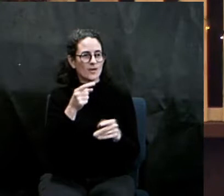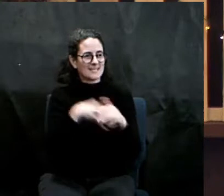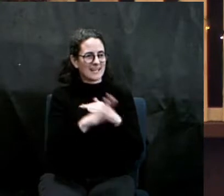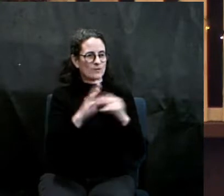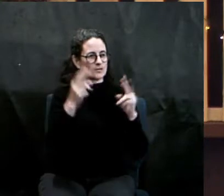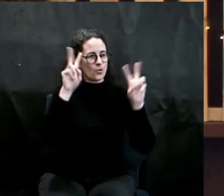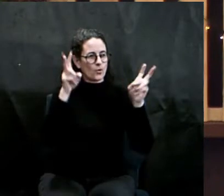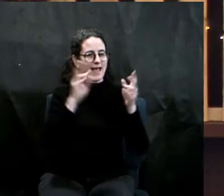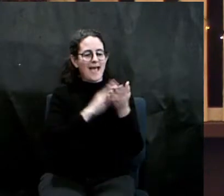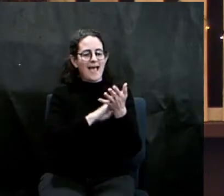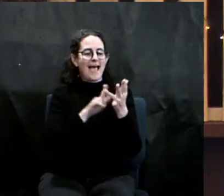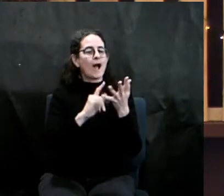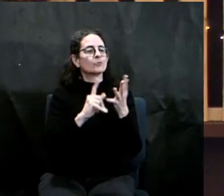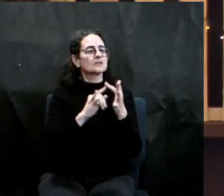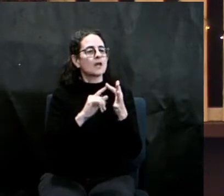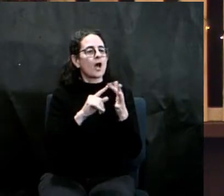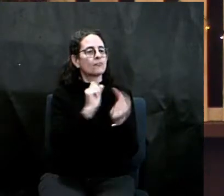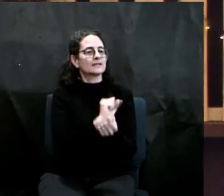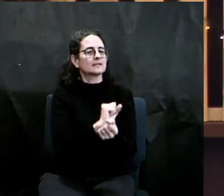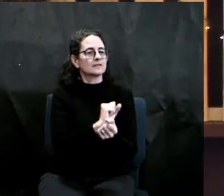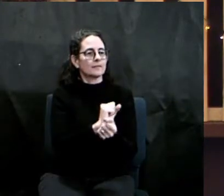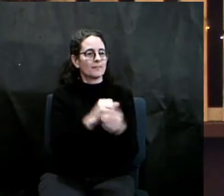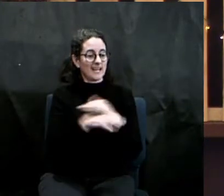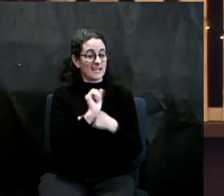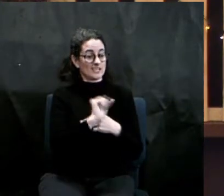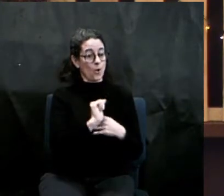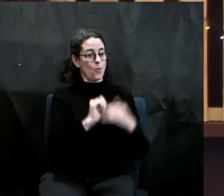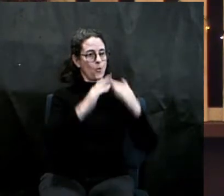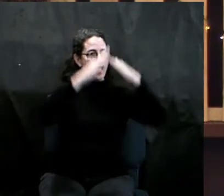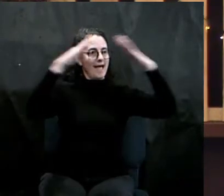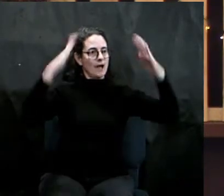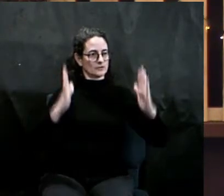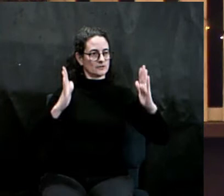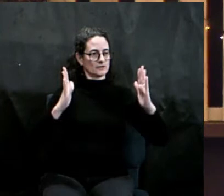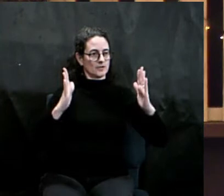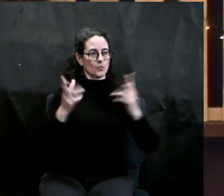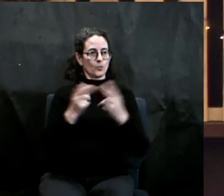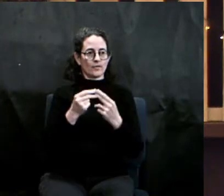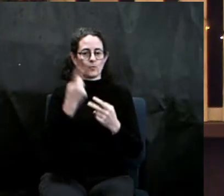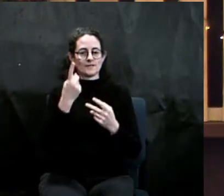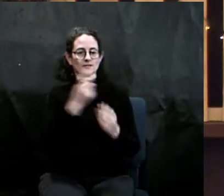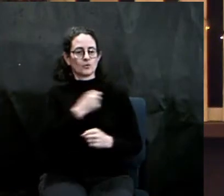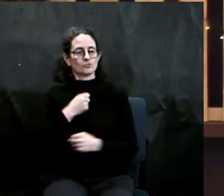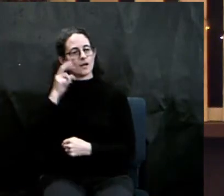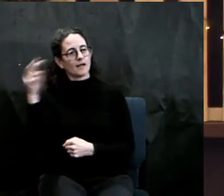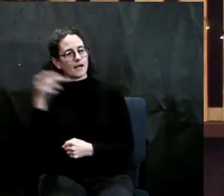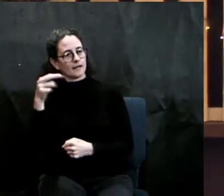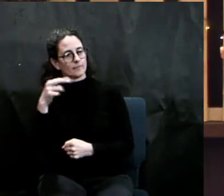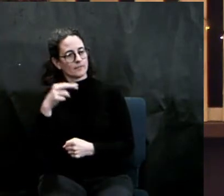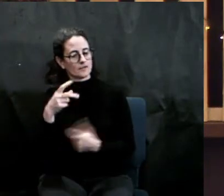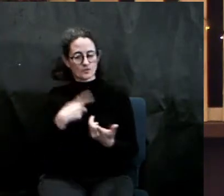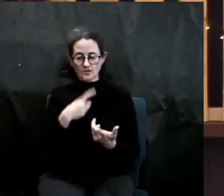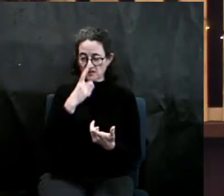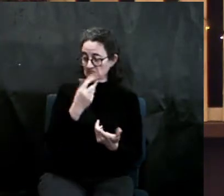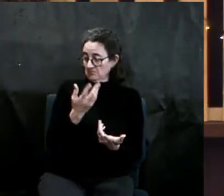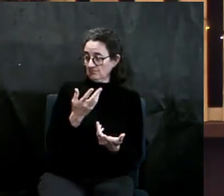being guarded by a soldier. And what does he do when under house arrest? Well, he invites the leaders